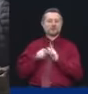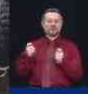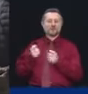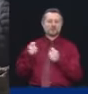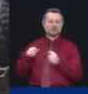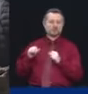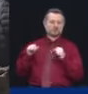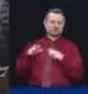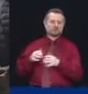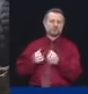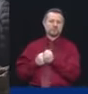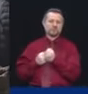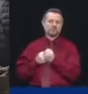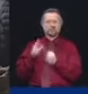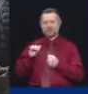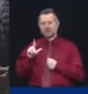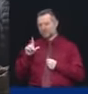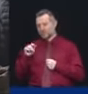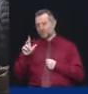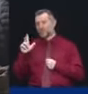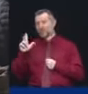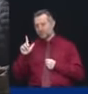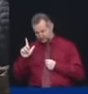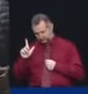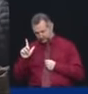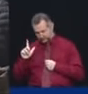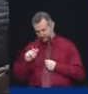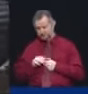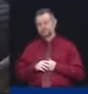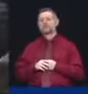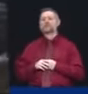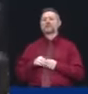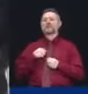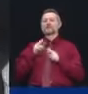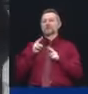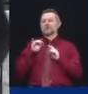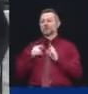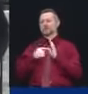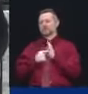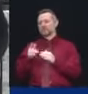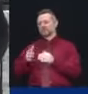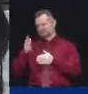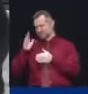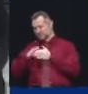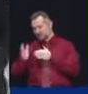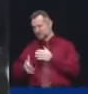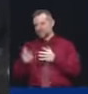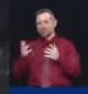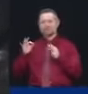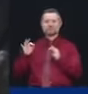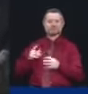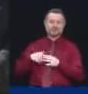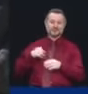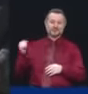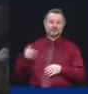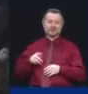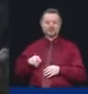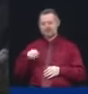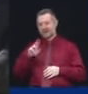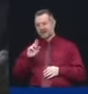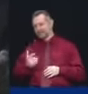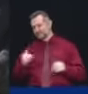by 2023. We look forward to showing you those results and talking with you about that when you get back here in August.